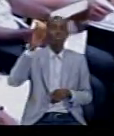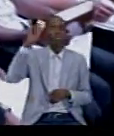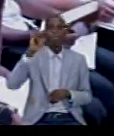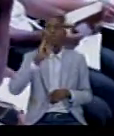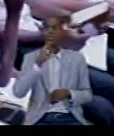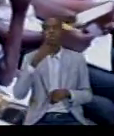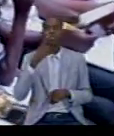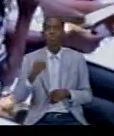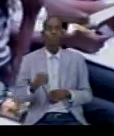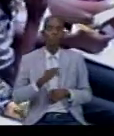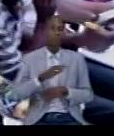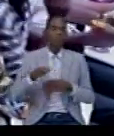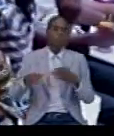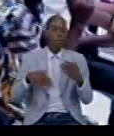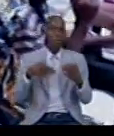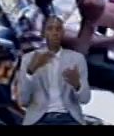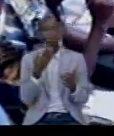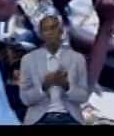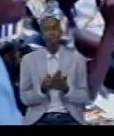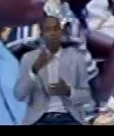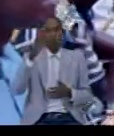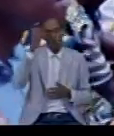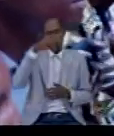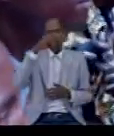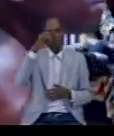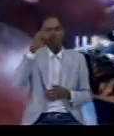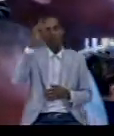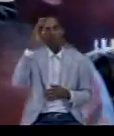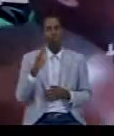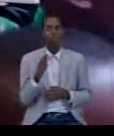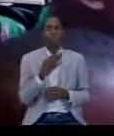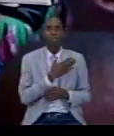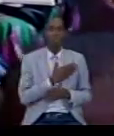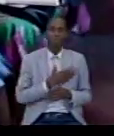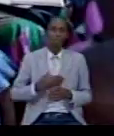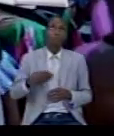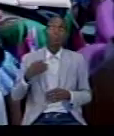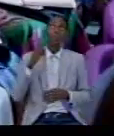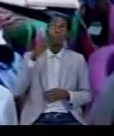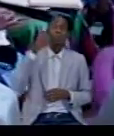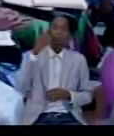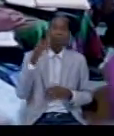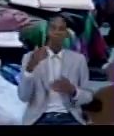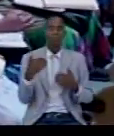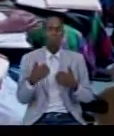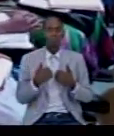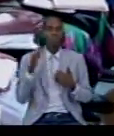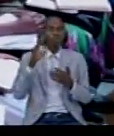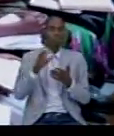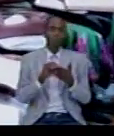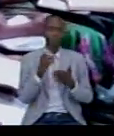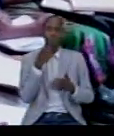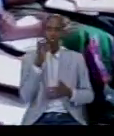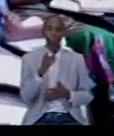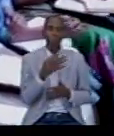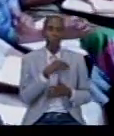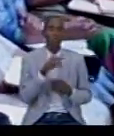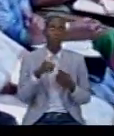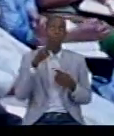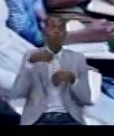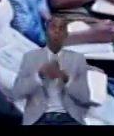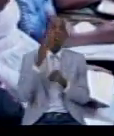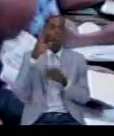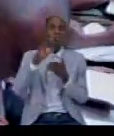the foremost wise God, and he has his own decree too. And when he makes his